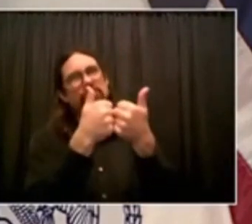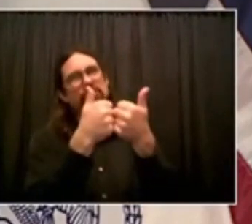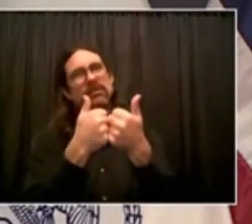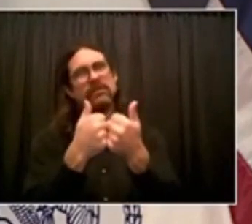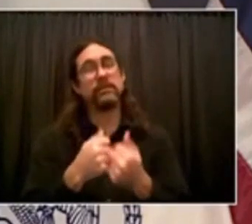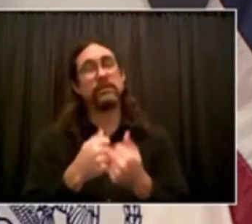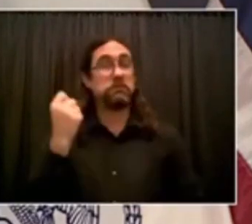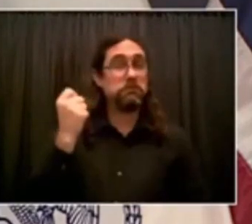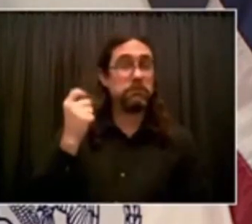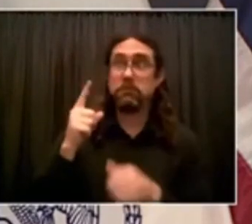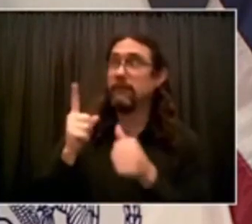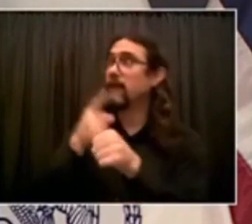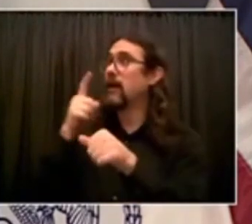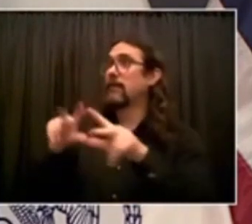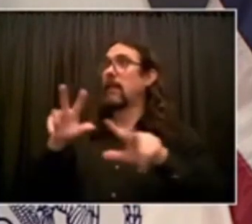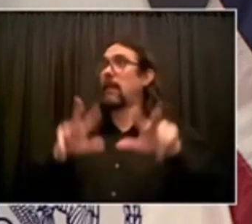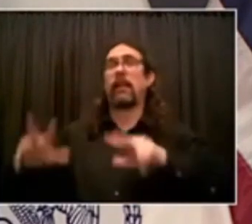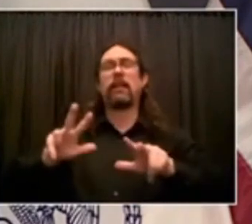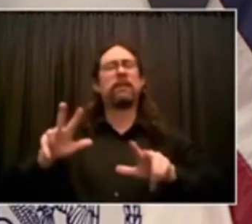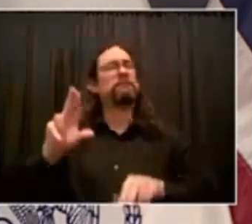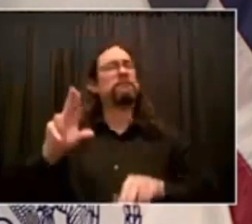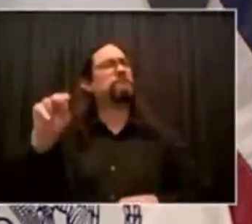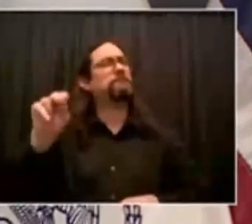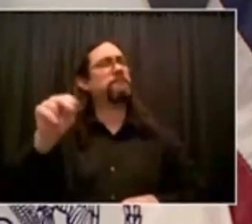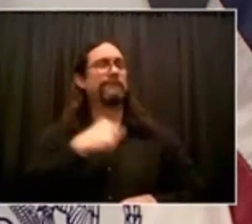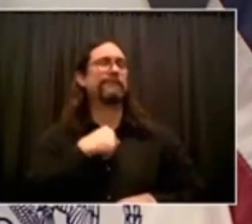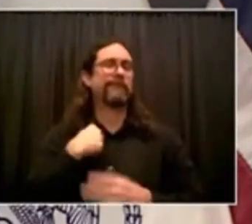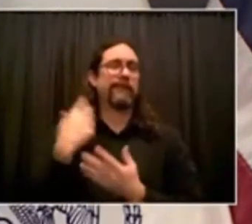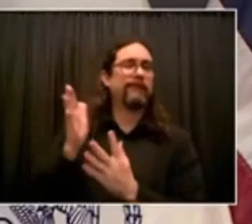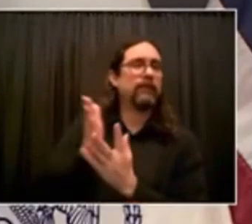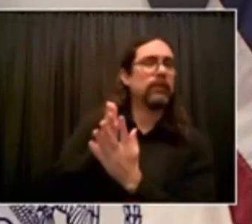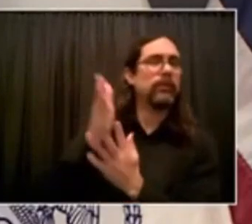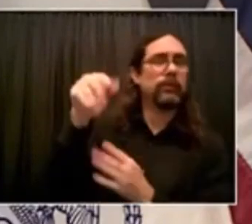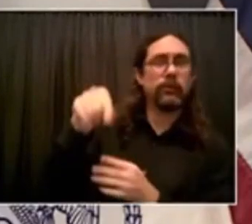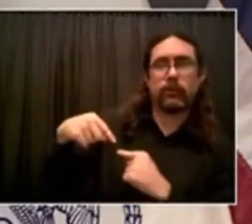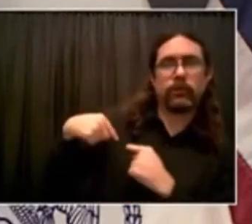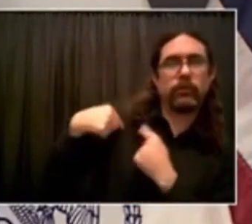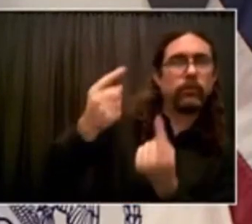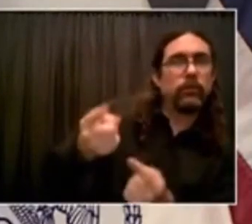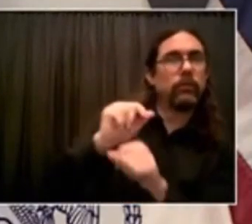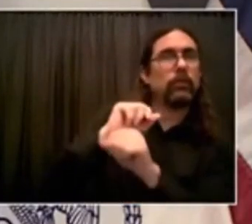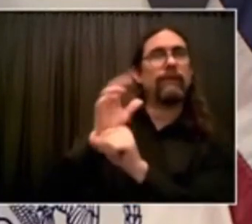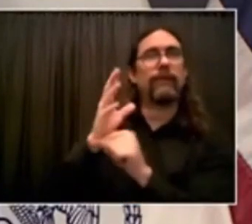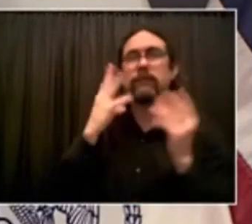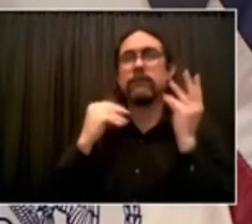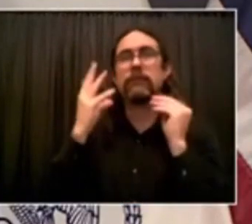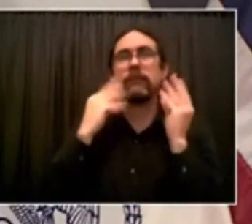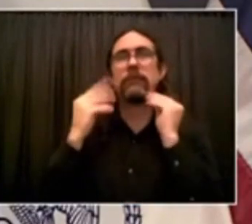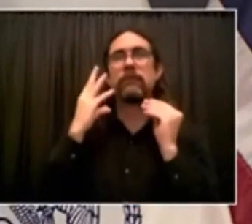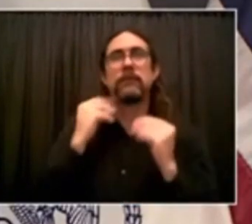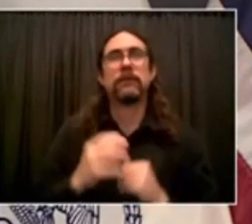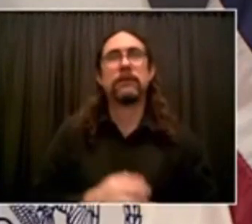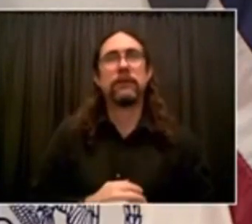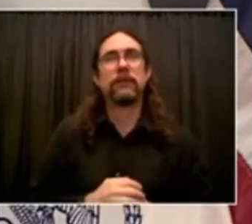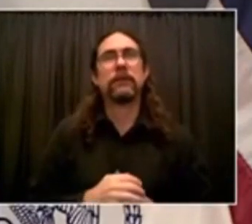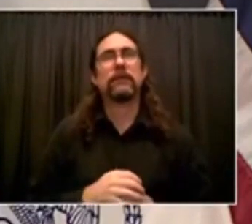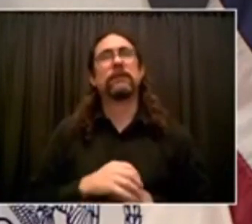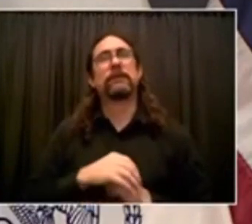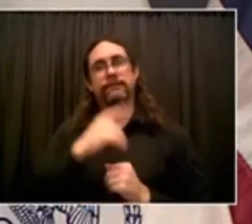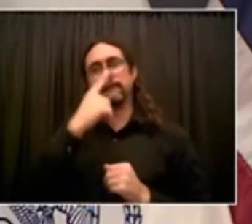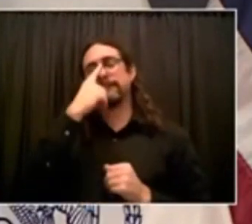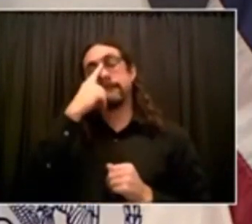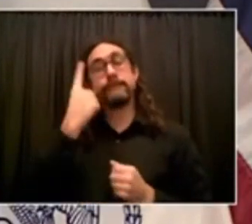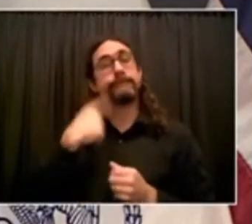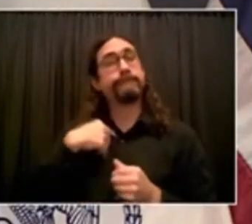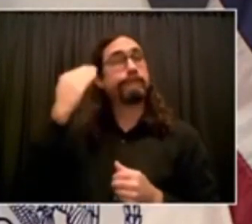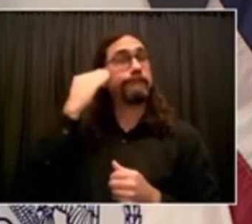transmissible. It's not something we can't handle. We have the tools, but we have to use those tools aggressively, and